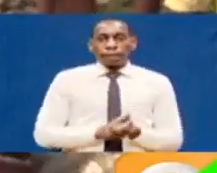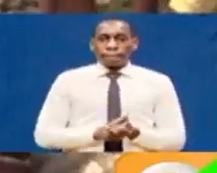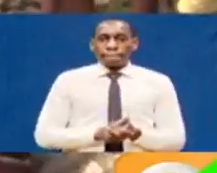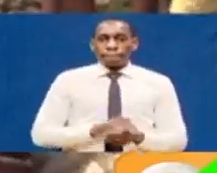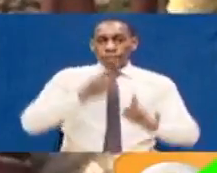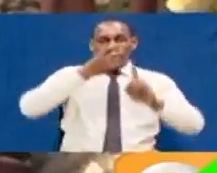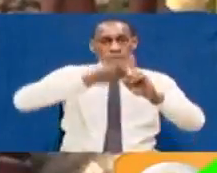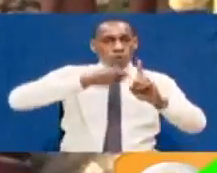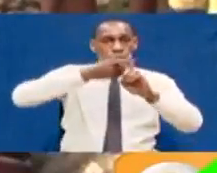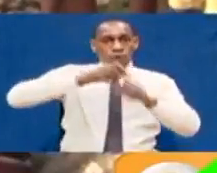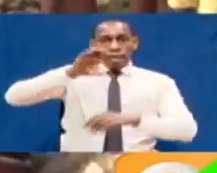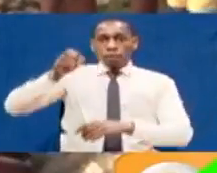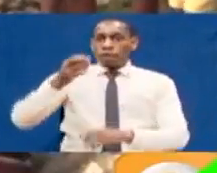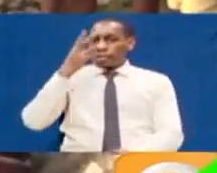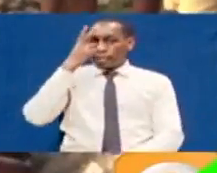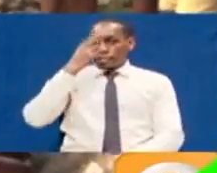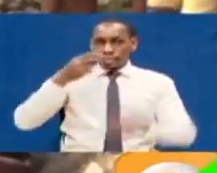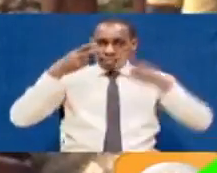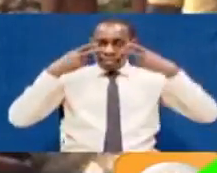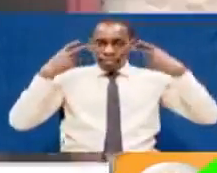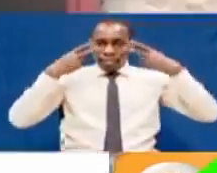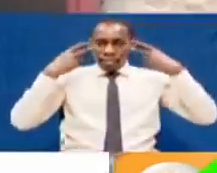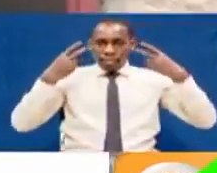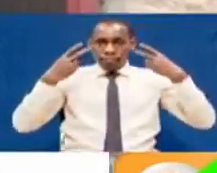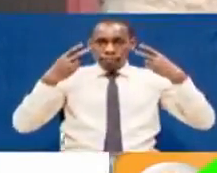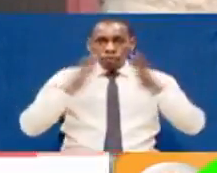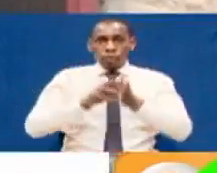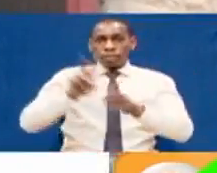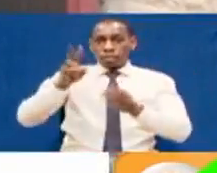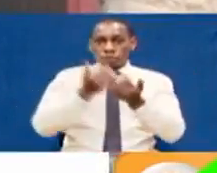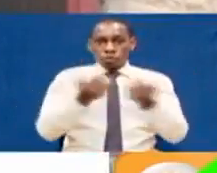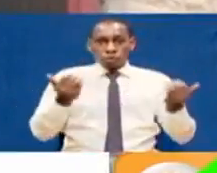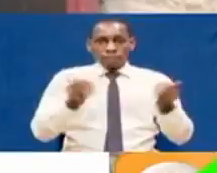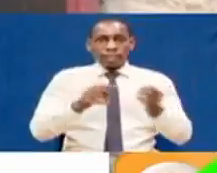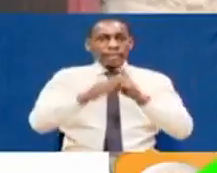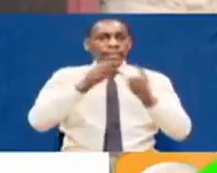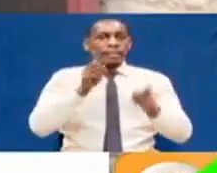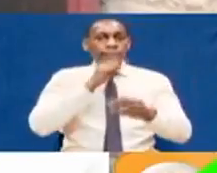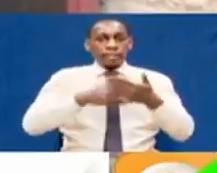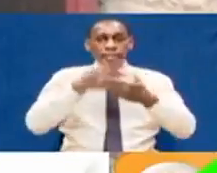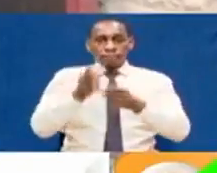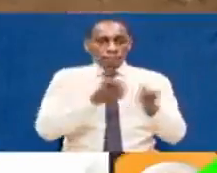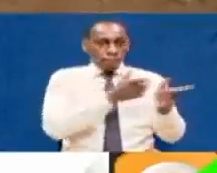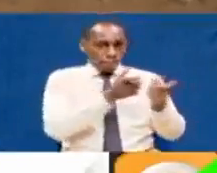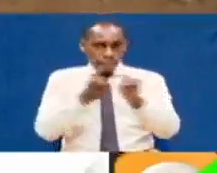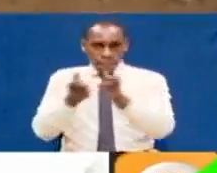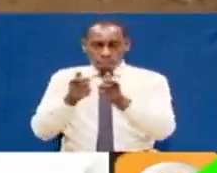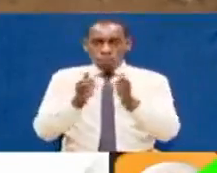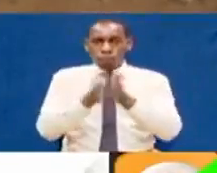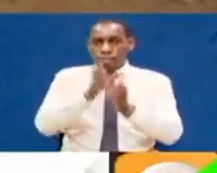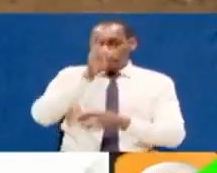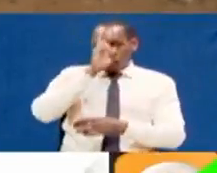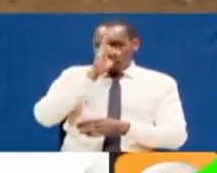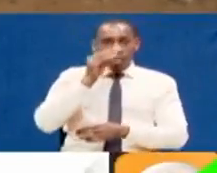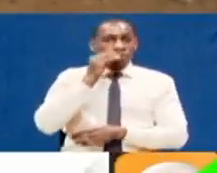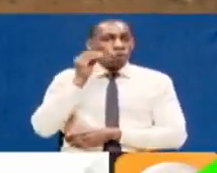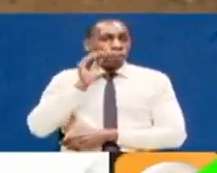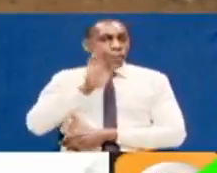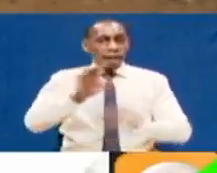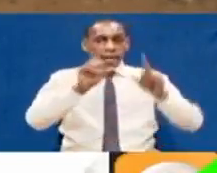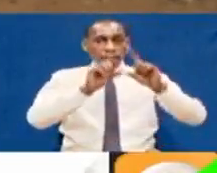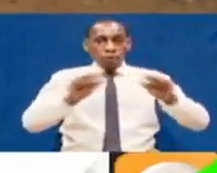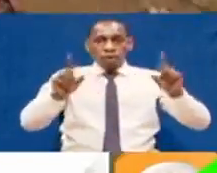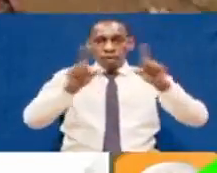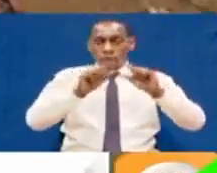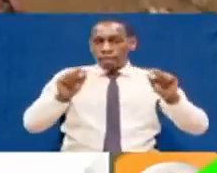Kibundani, Kwale County, a suspected al-Shabaab operative and his two children have been killed following a shootout with the police at his home, according